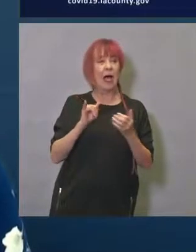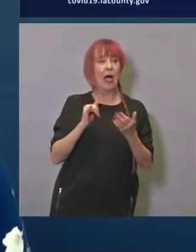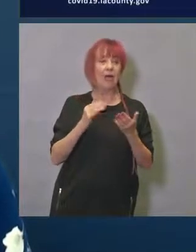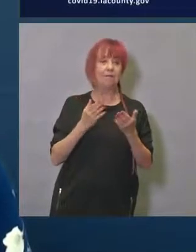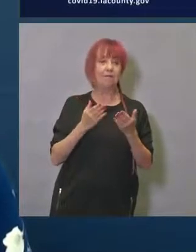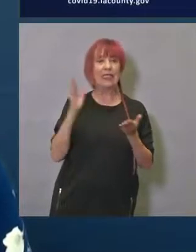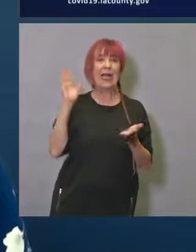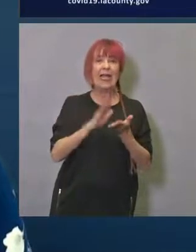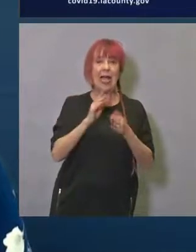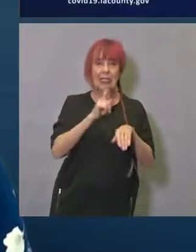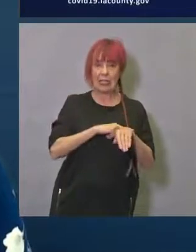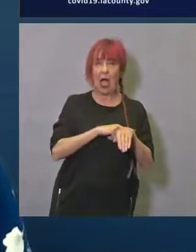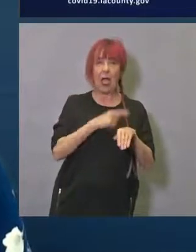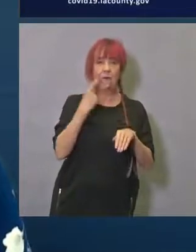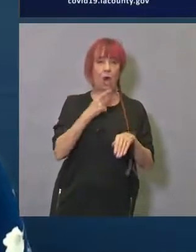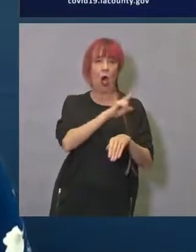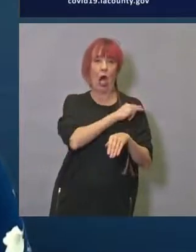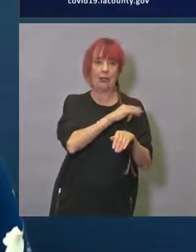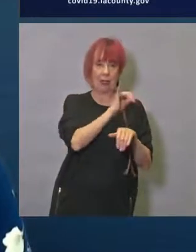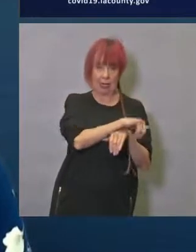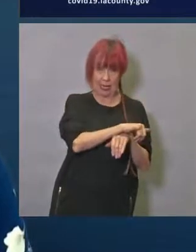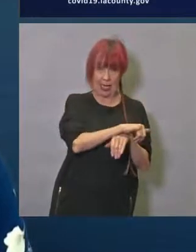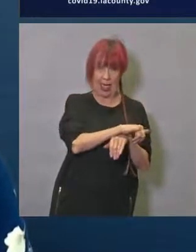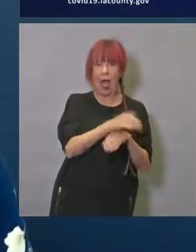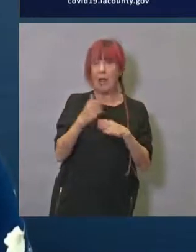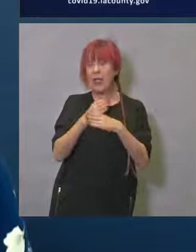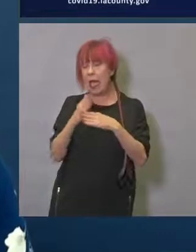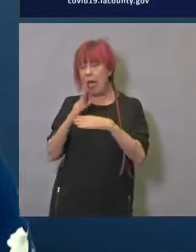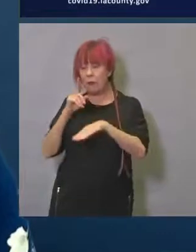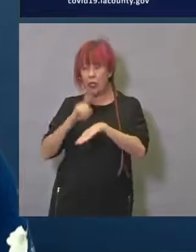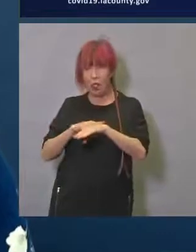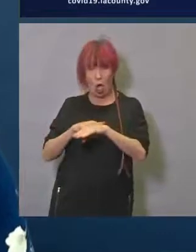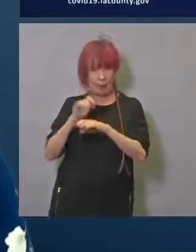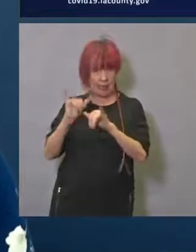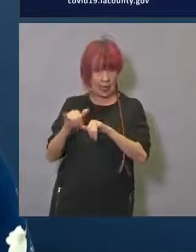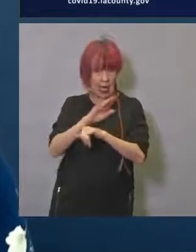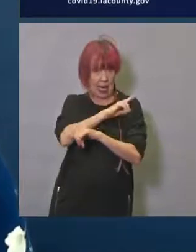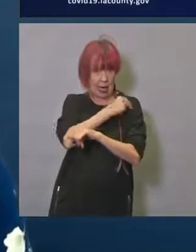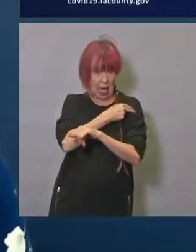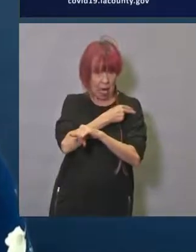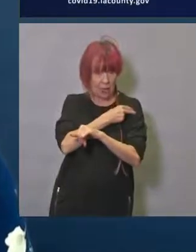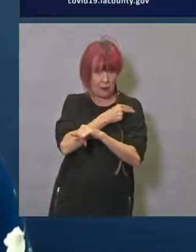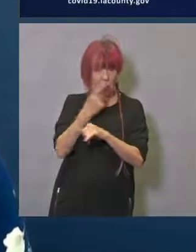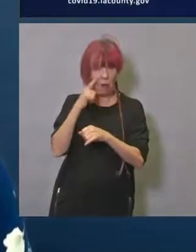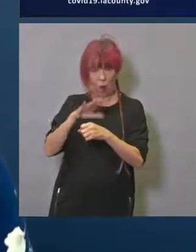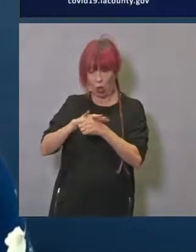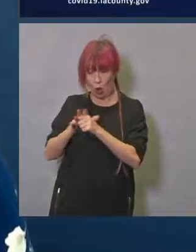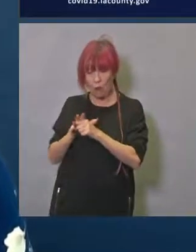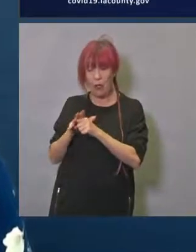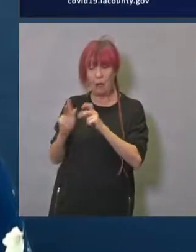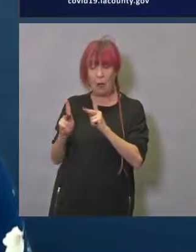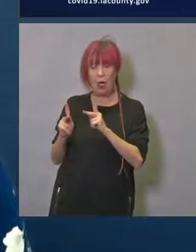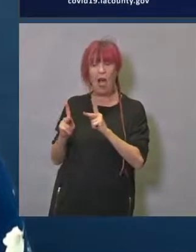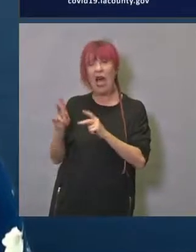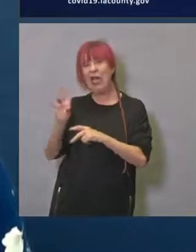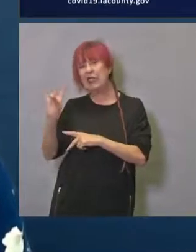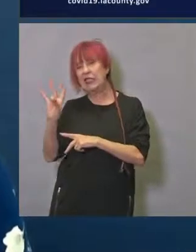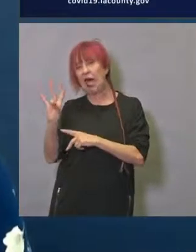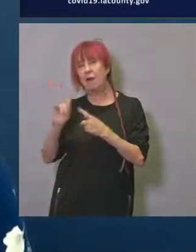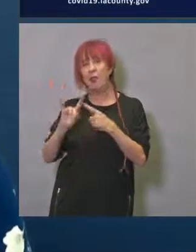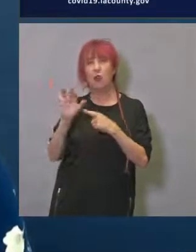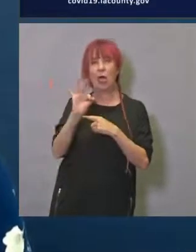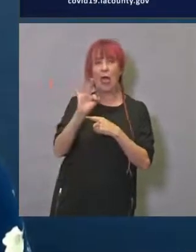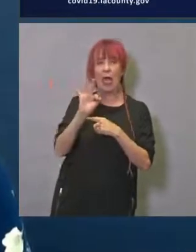The average length of stay for individuals with COVID throughout the pandemic has ranged between 7 to 8 days or so.